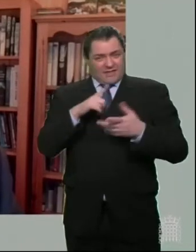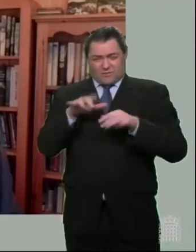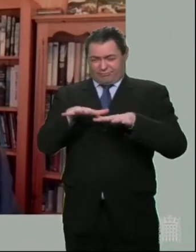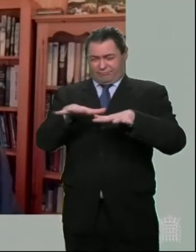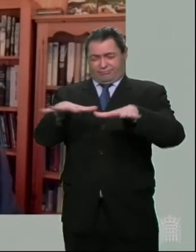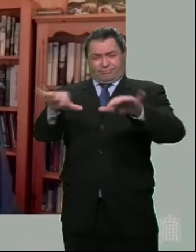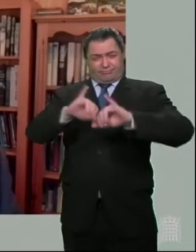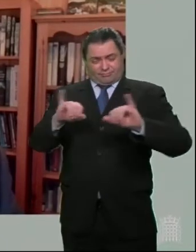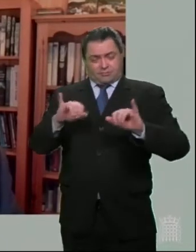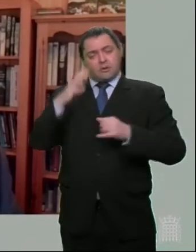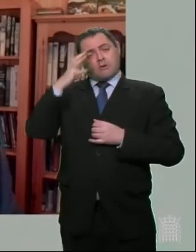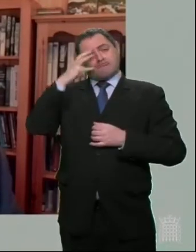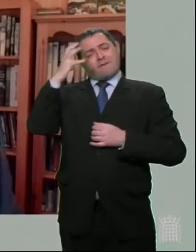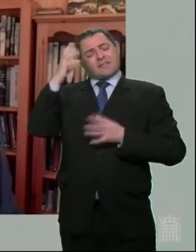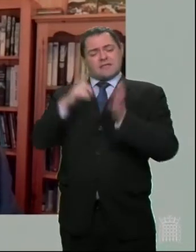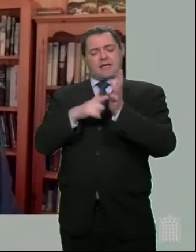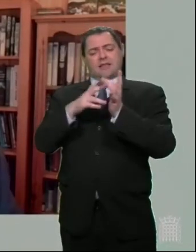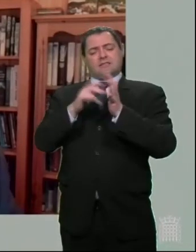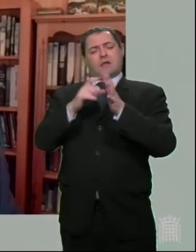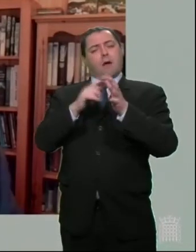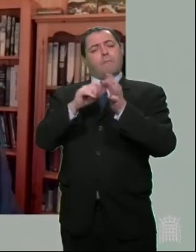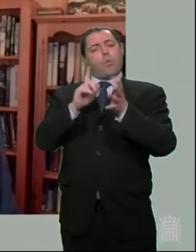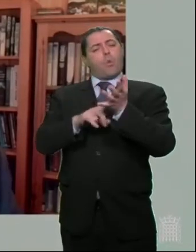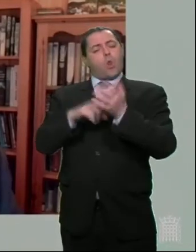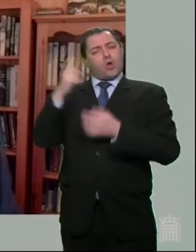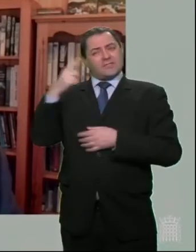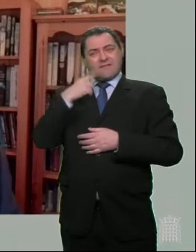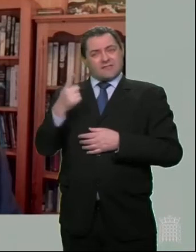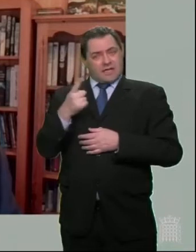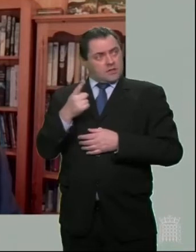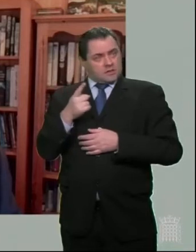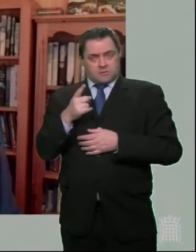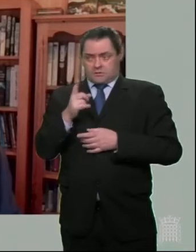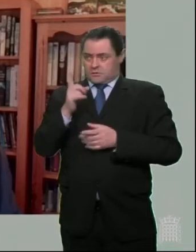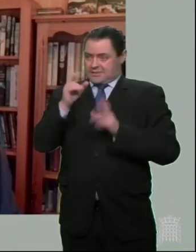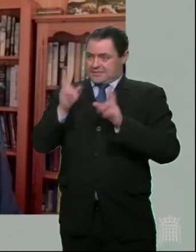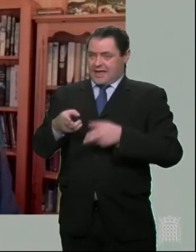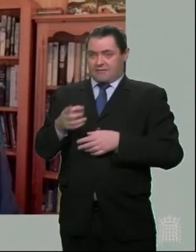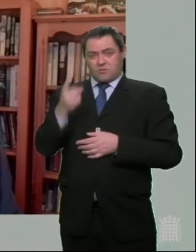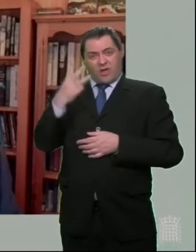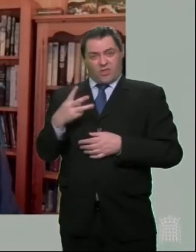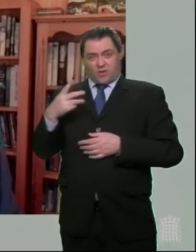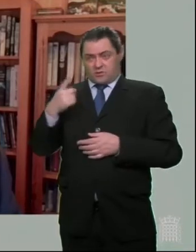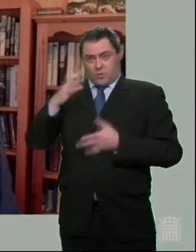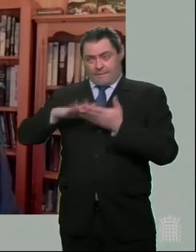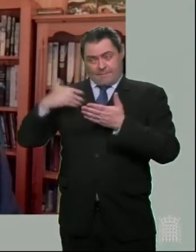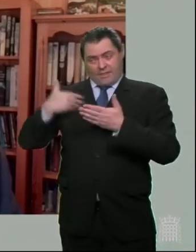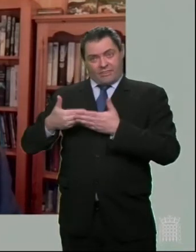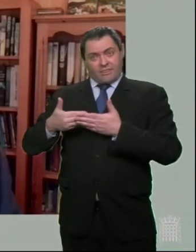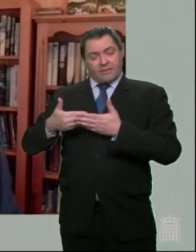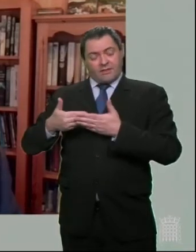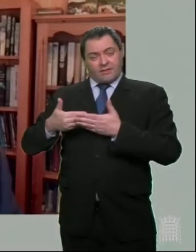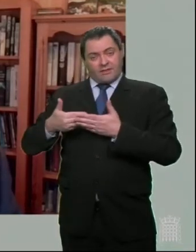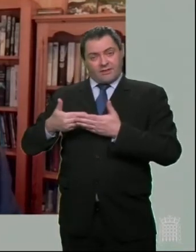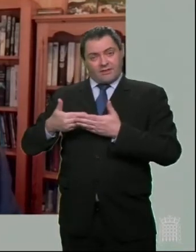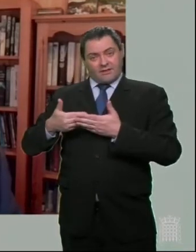Linda Bald has said that nearly a quarter of all deaths that we've seen have occurred in the last month. Prime Minister, since the start of